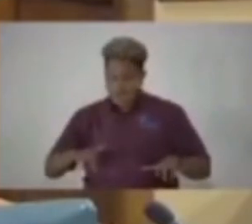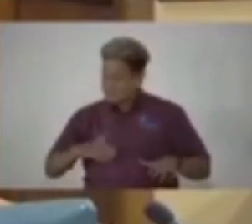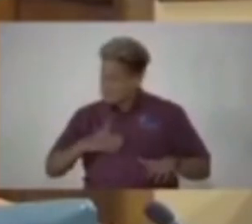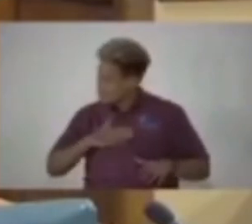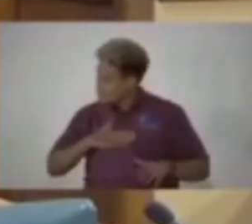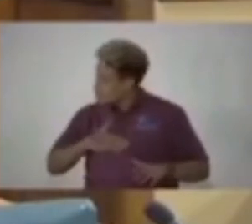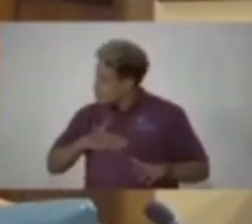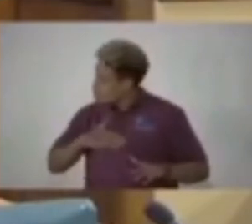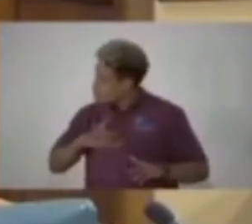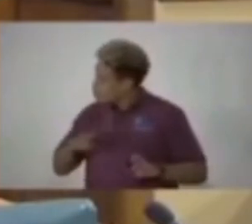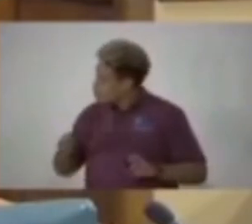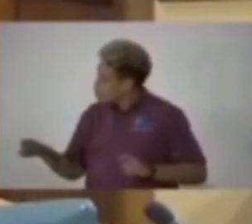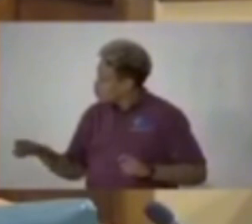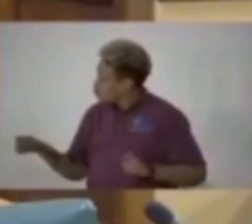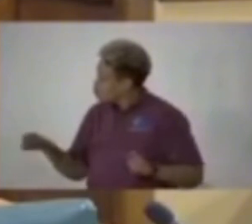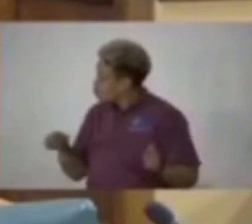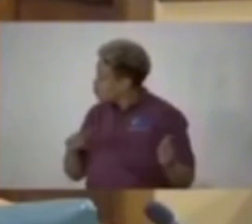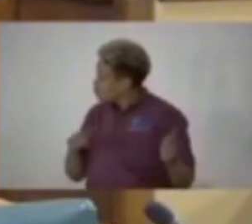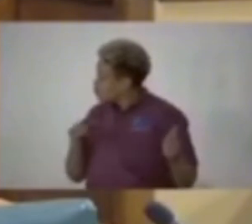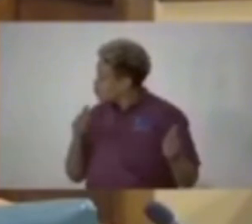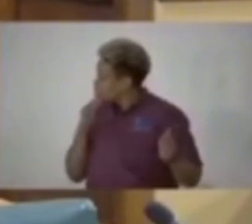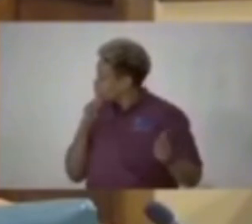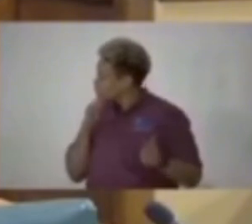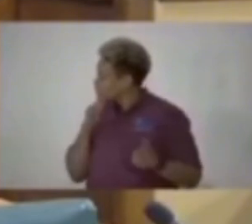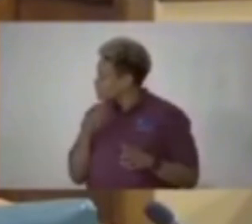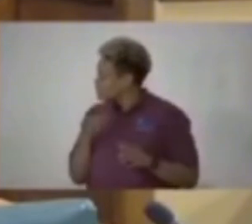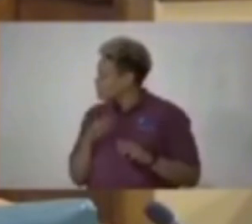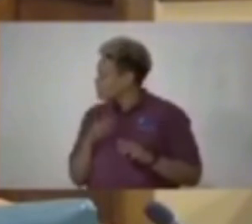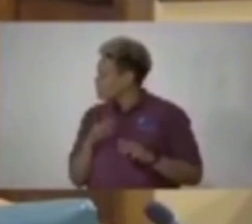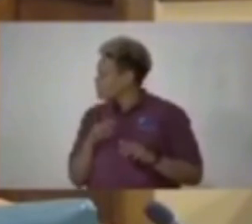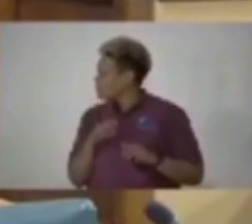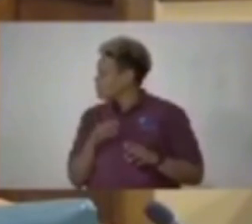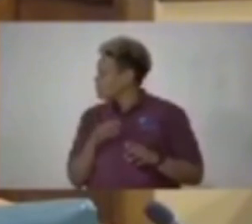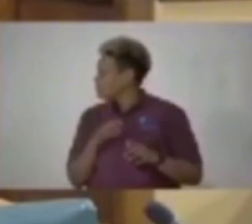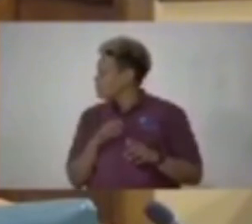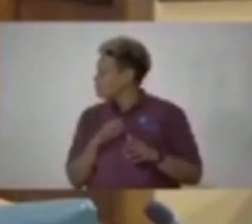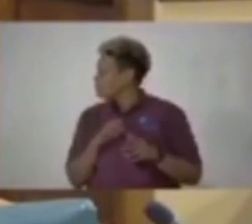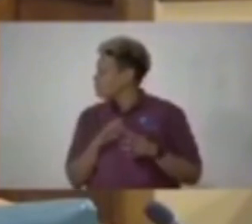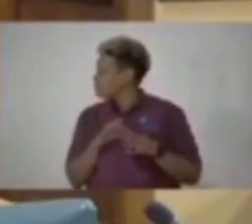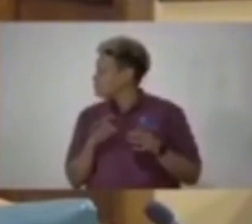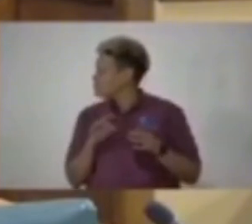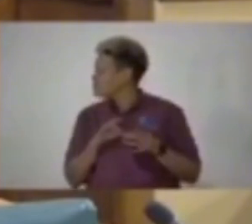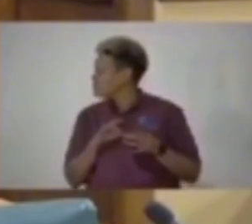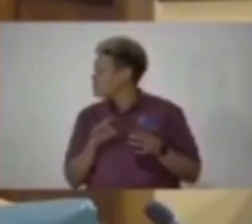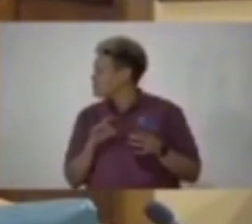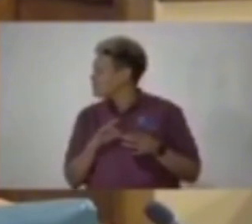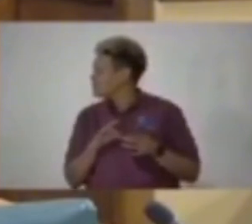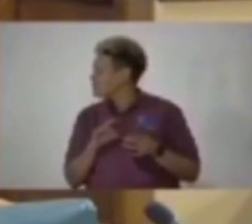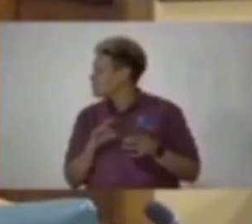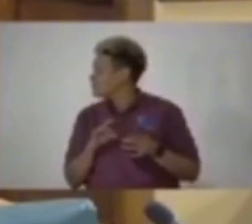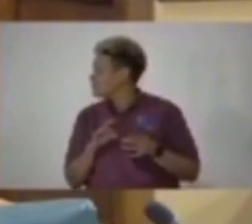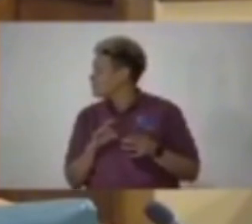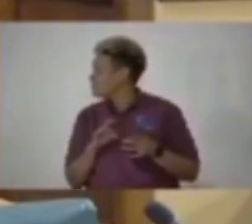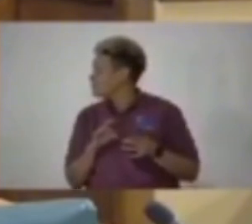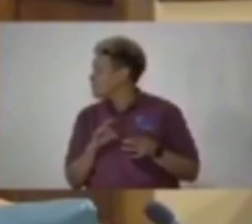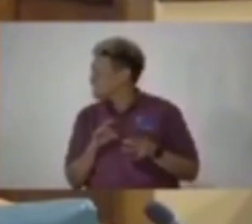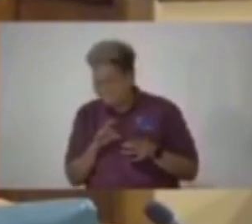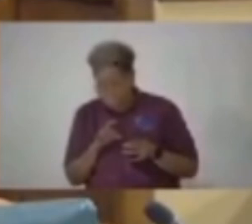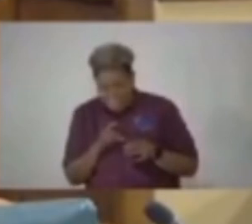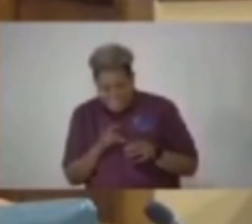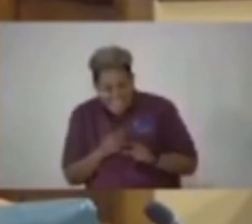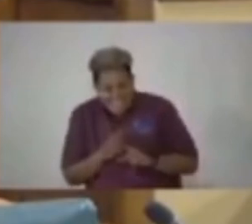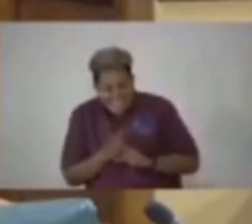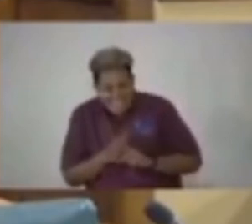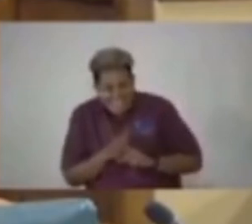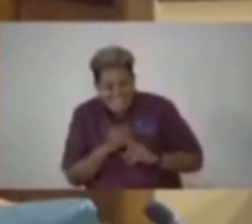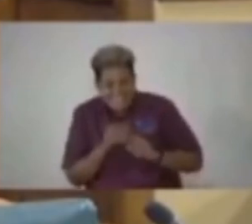call information coming out of the government and the opposition. But what the government have effectively done, we are into